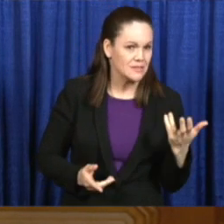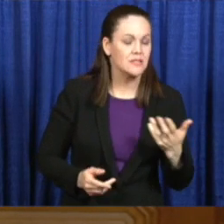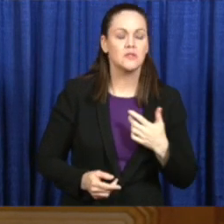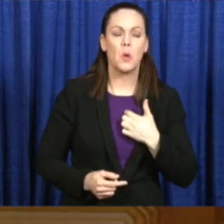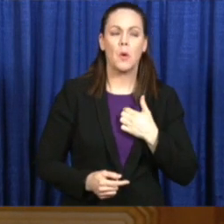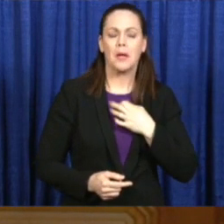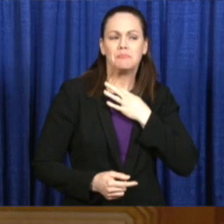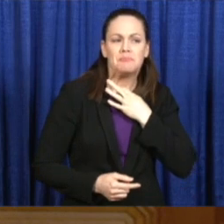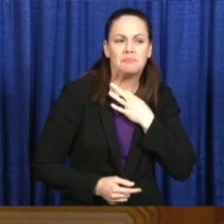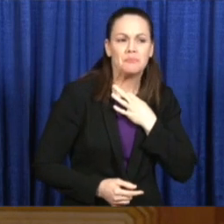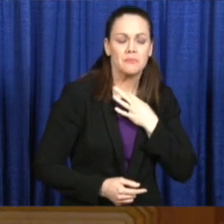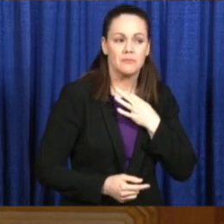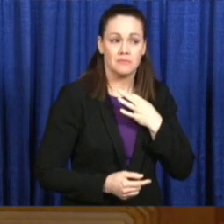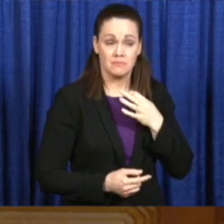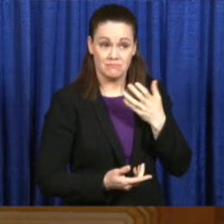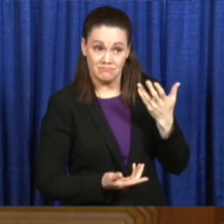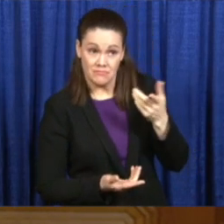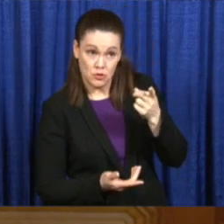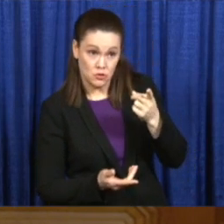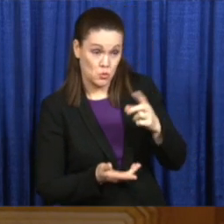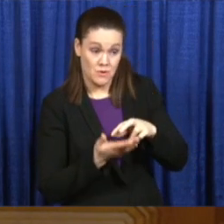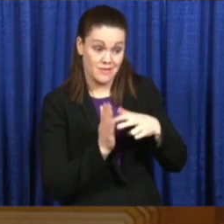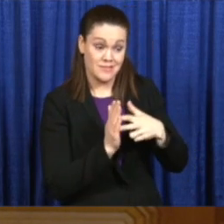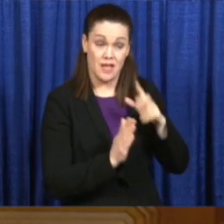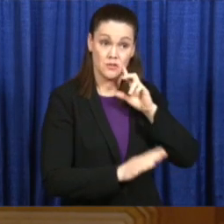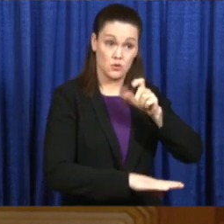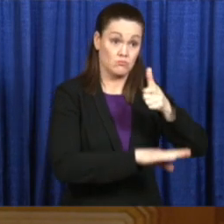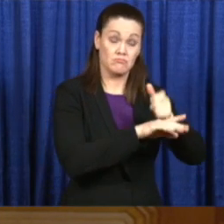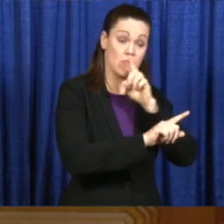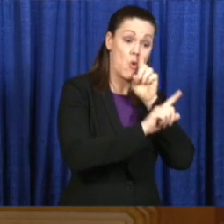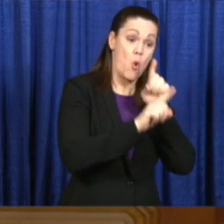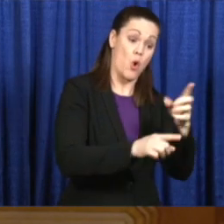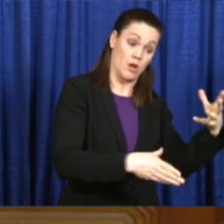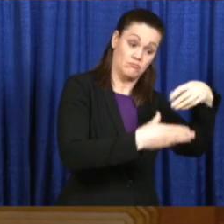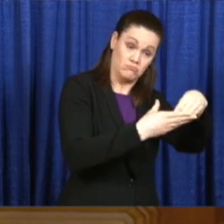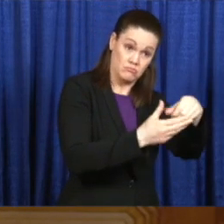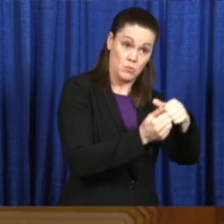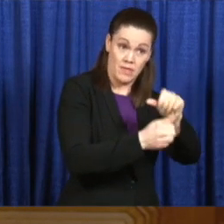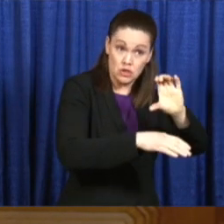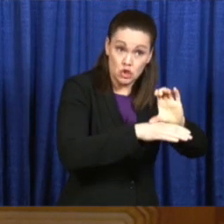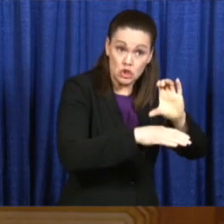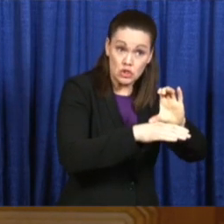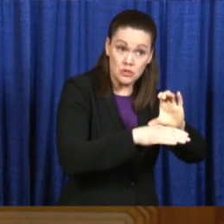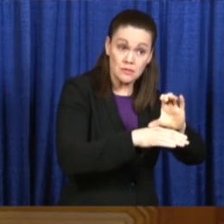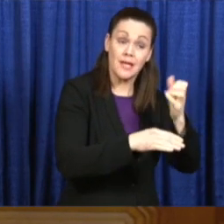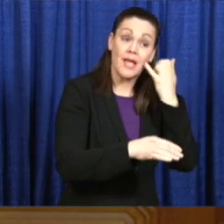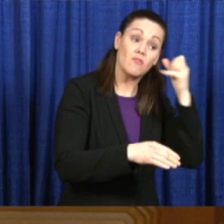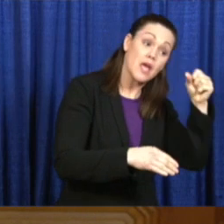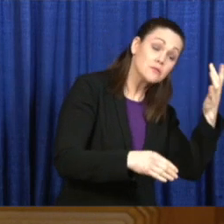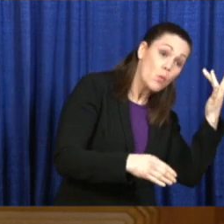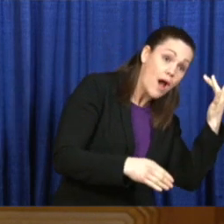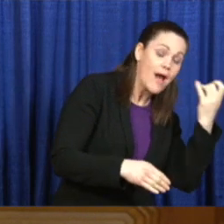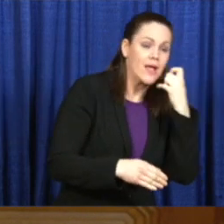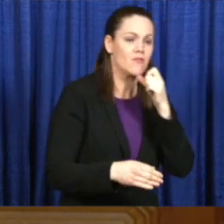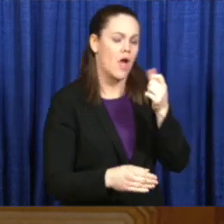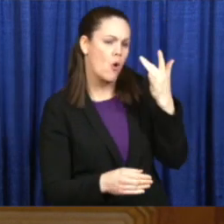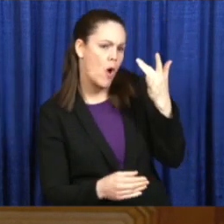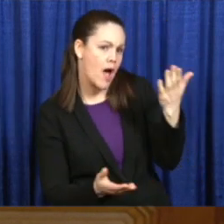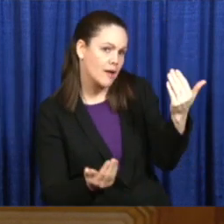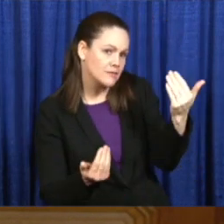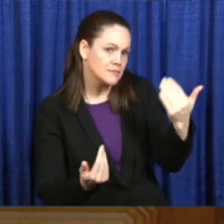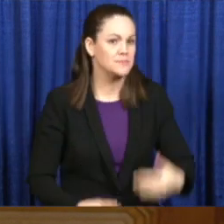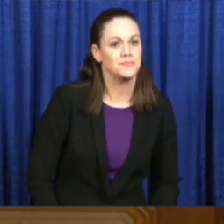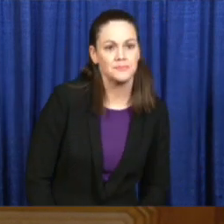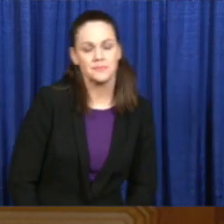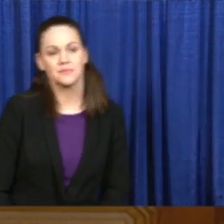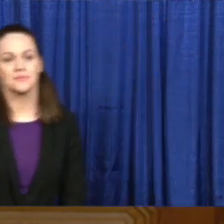know if you are considering any type of order involving churches and why or why not. Well, we'll have the order tomorrow,